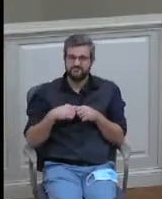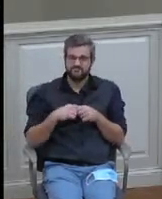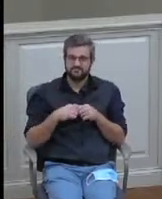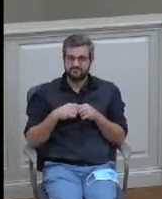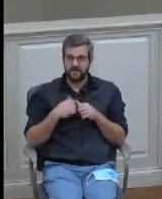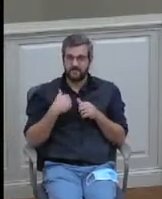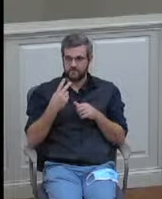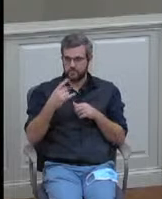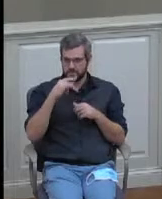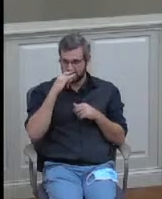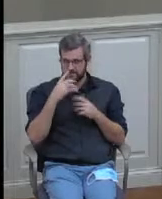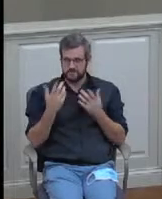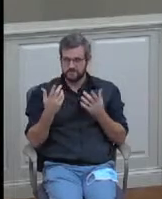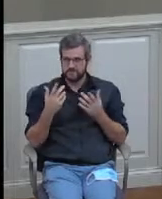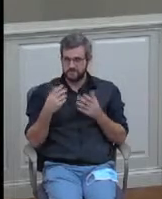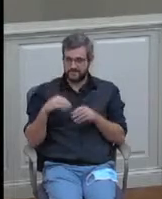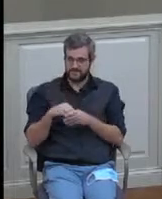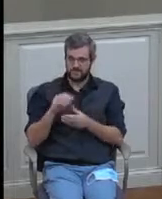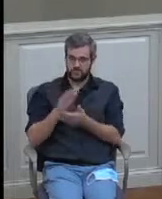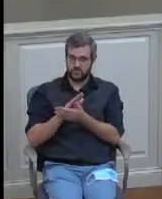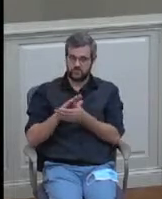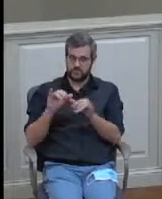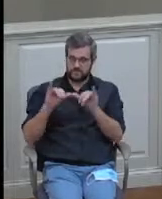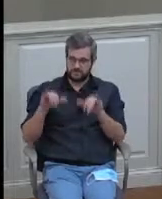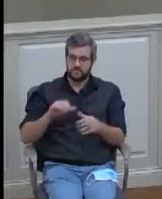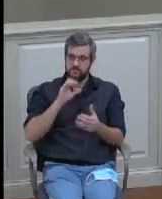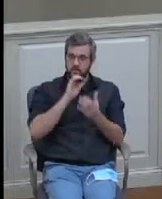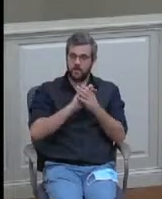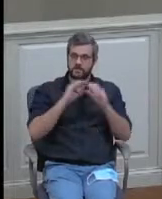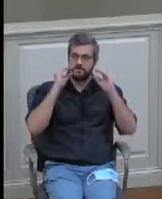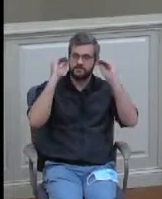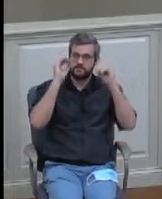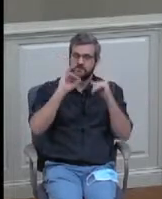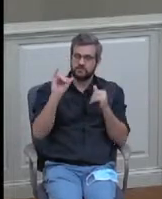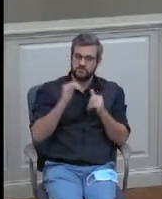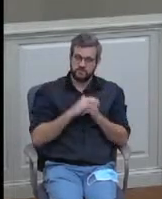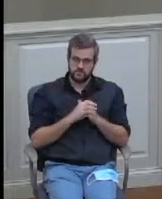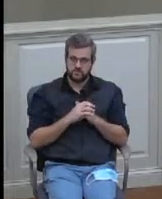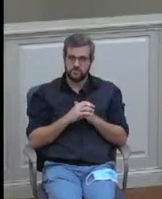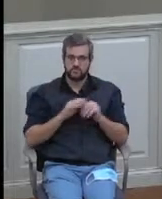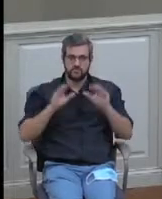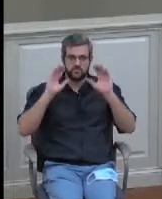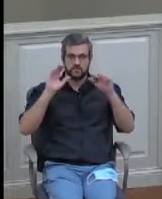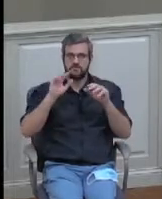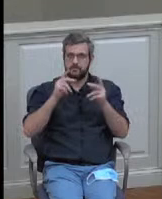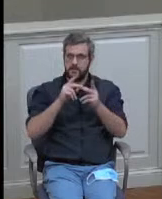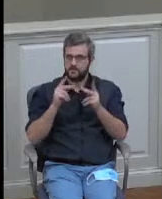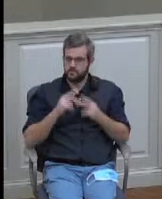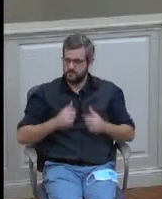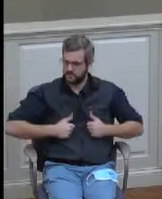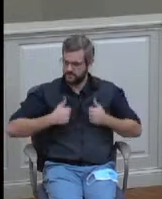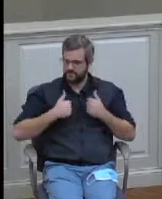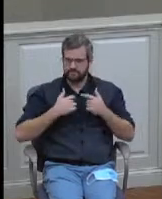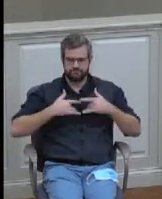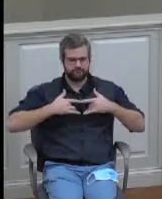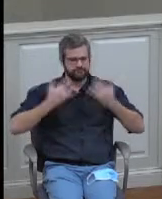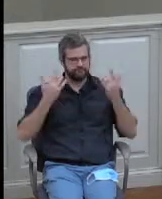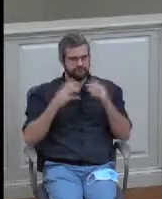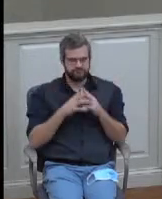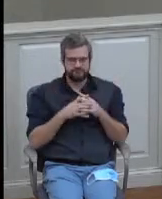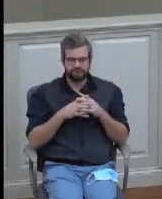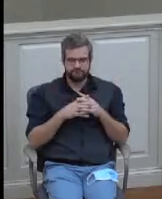got 2 kids here in school systems, and my wife teaches in the school system as well. So this is a great place to be, and super excited.